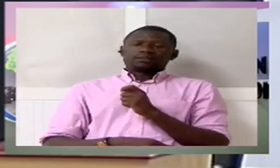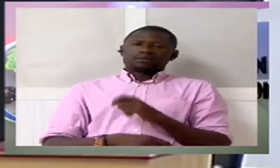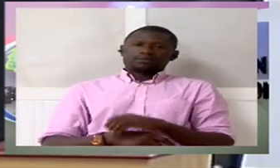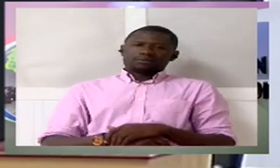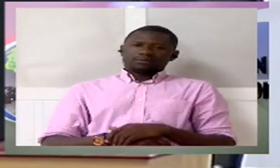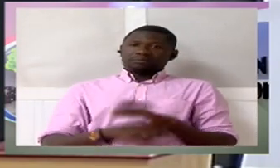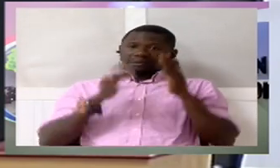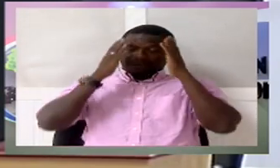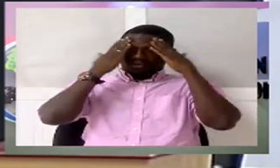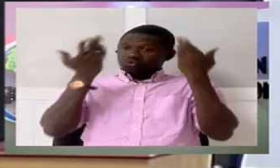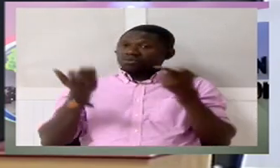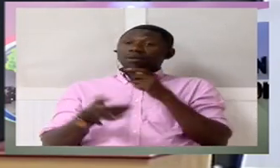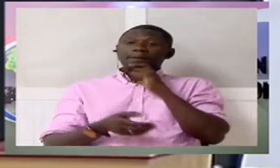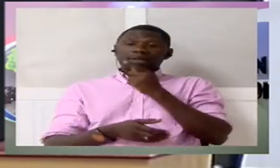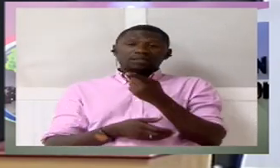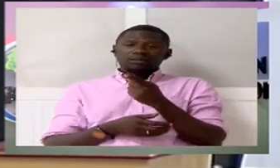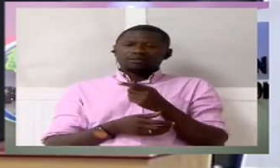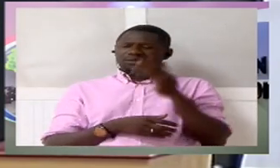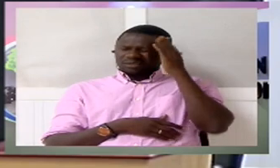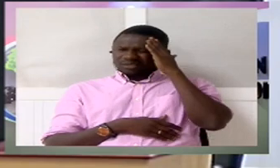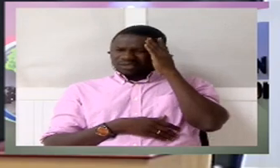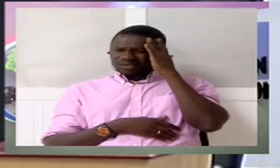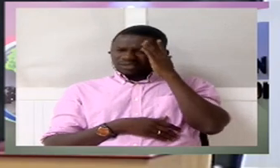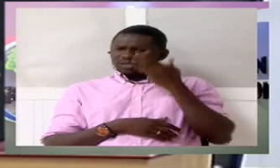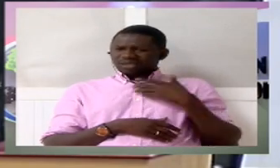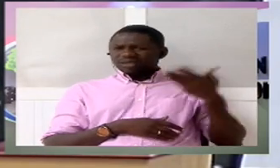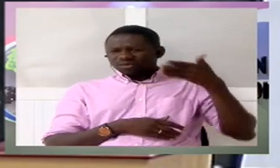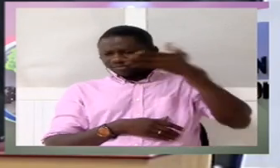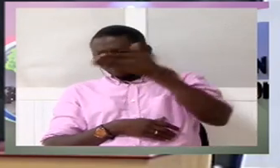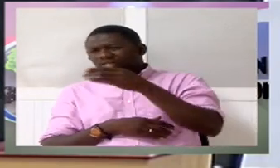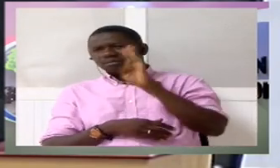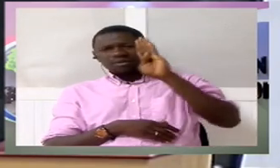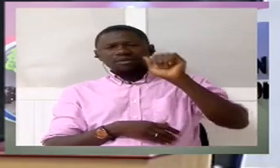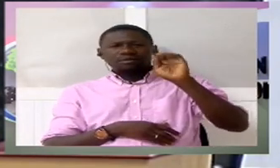I do not know them. Ngamela fo inata baba le jube. I thought they had come to visit Baba.